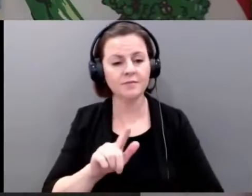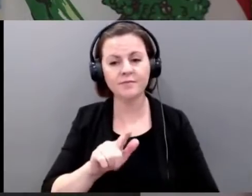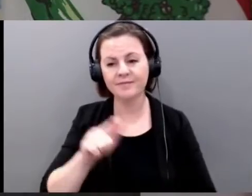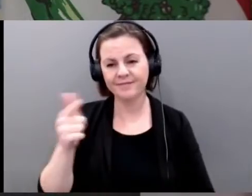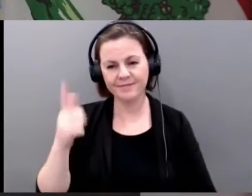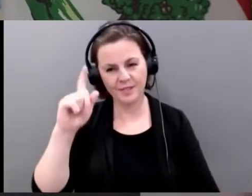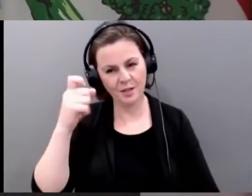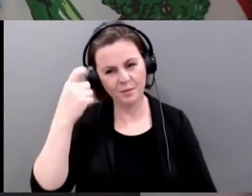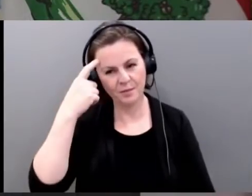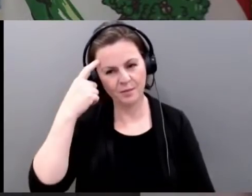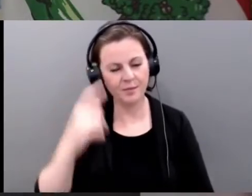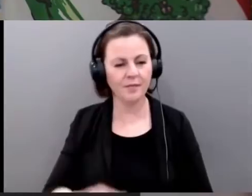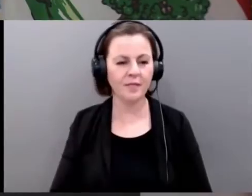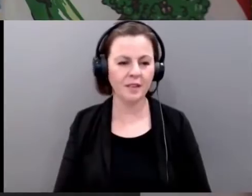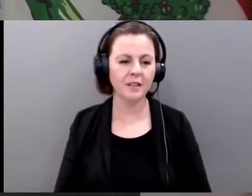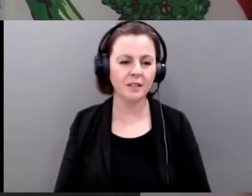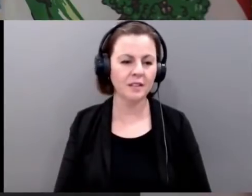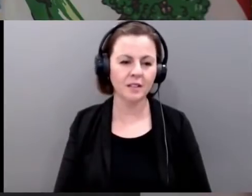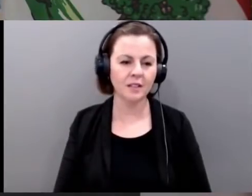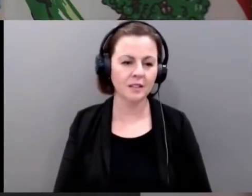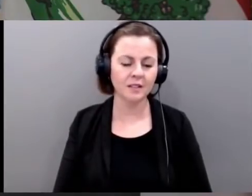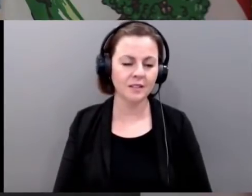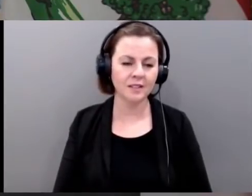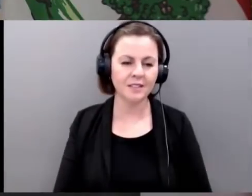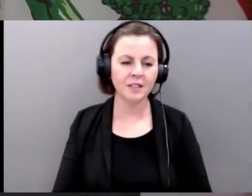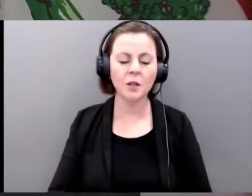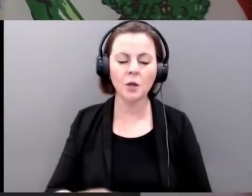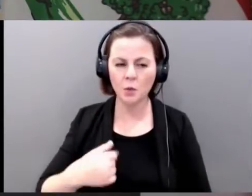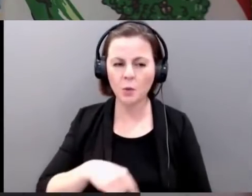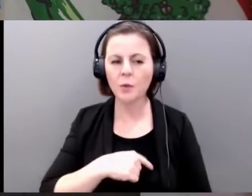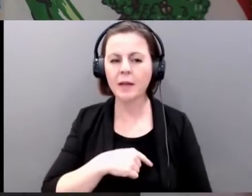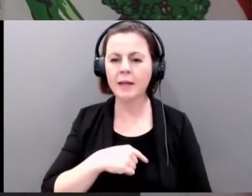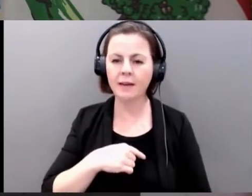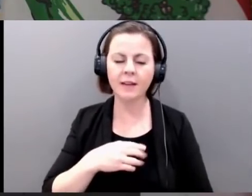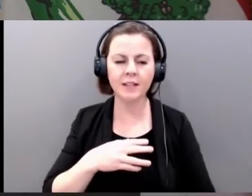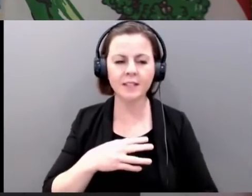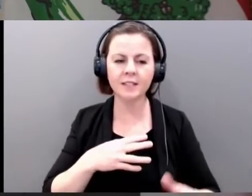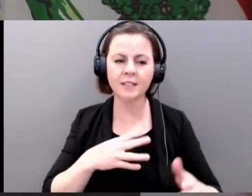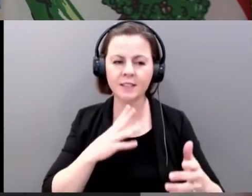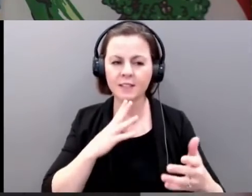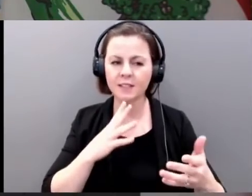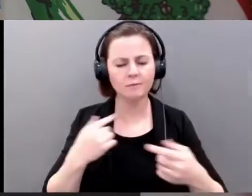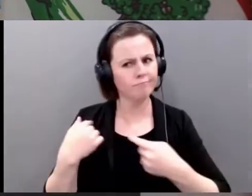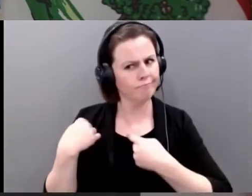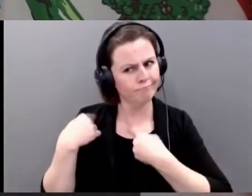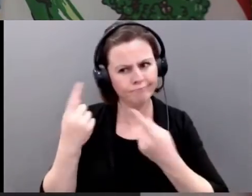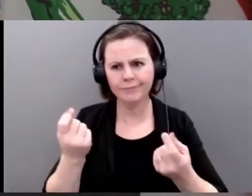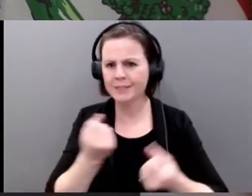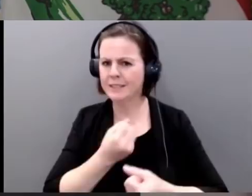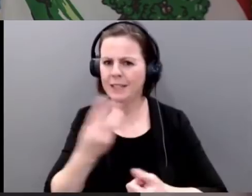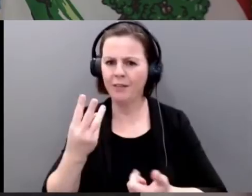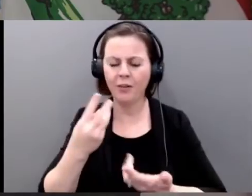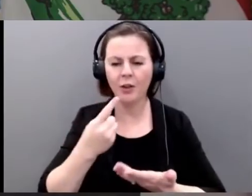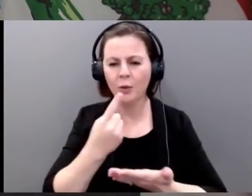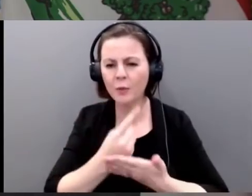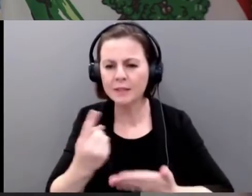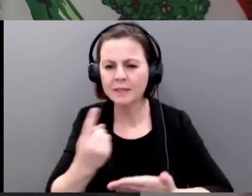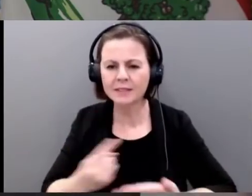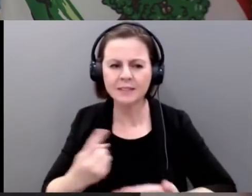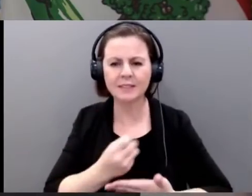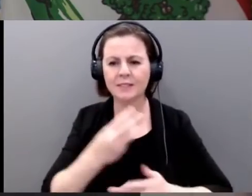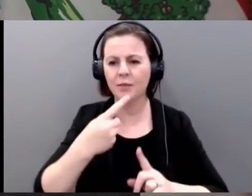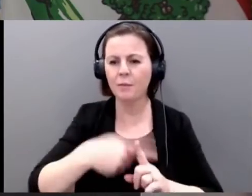at, obviously, we've had sort of circled on the calendar for a number of weeks and months now, this end